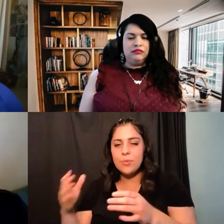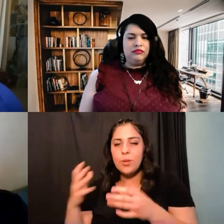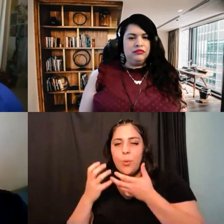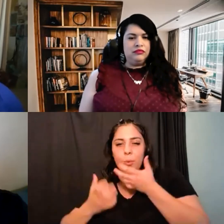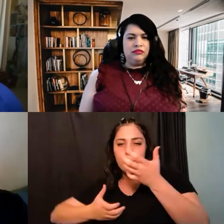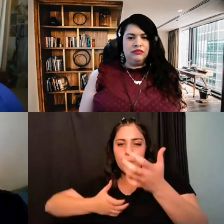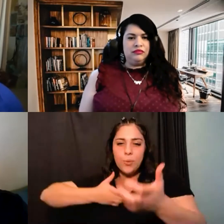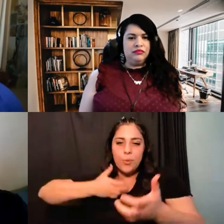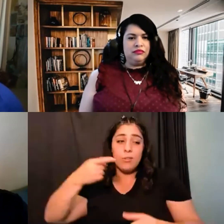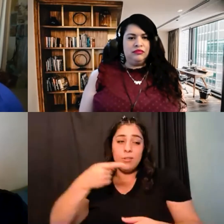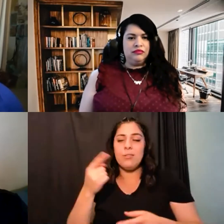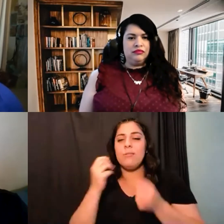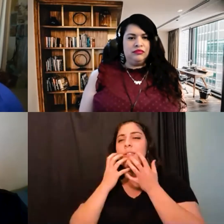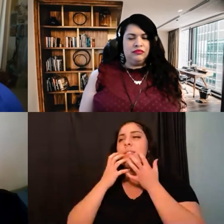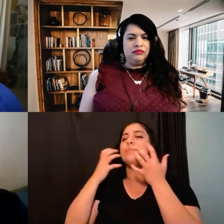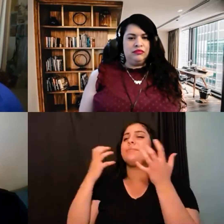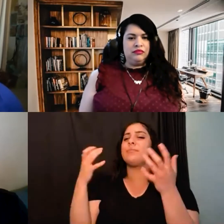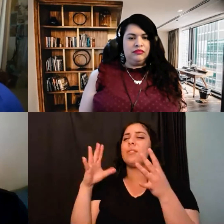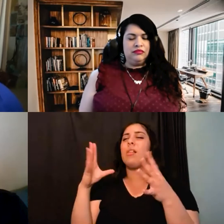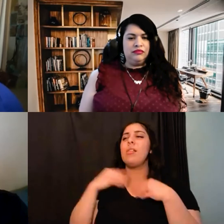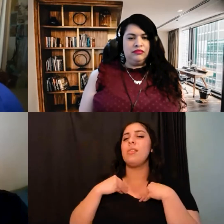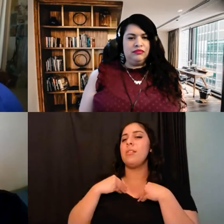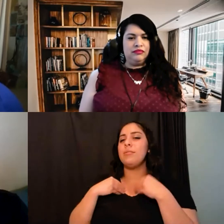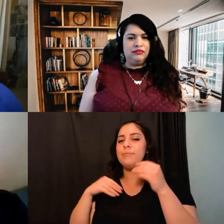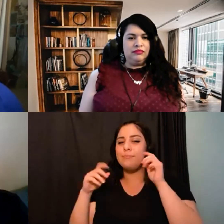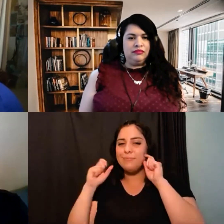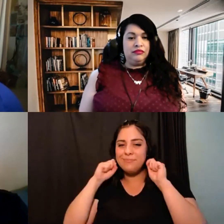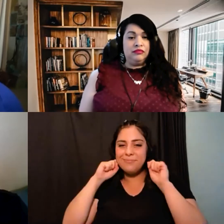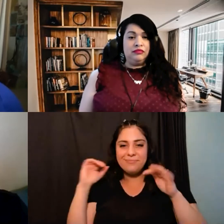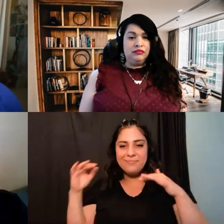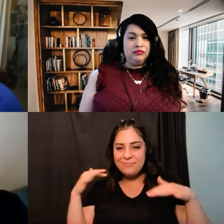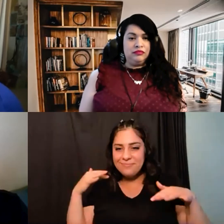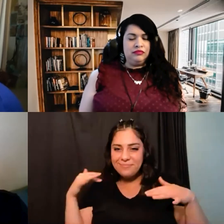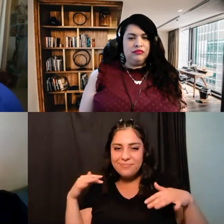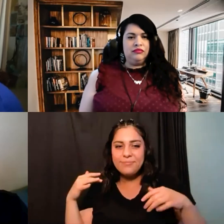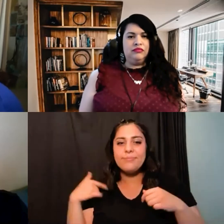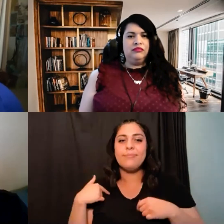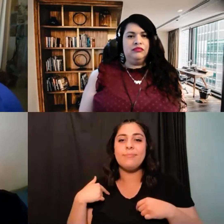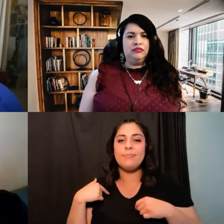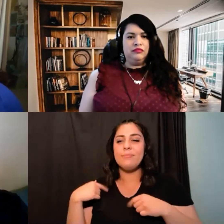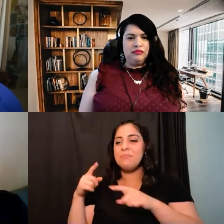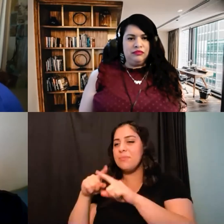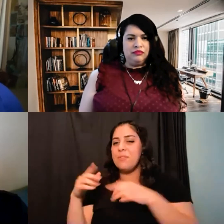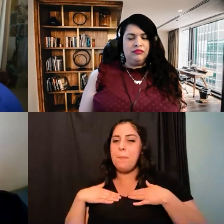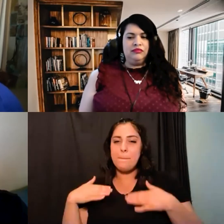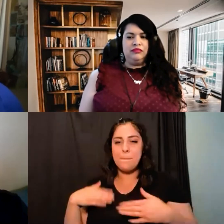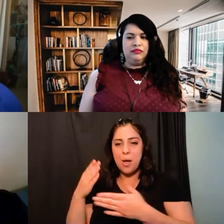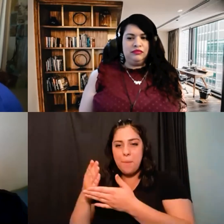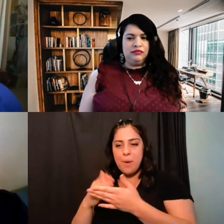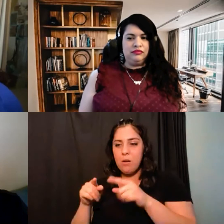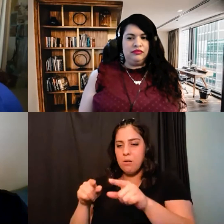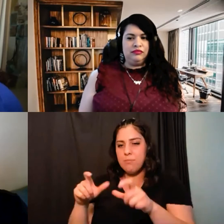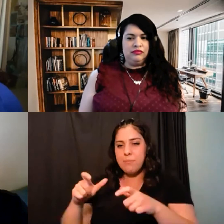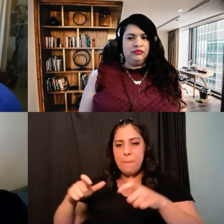He rejoices in the sounds and symphony of me. Plethora of parts, the bigger and better, and